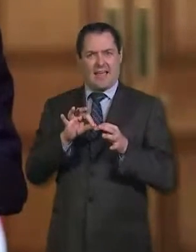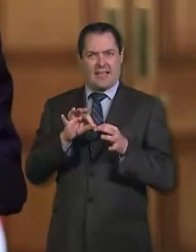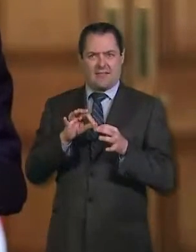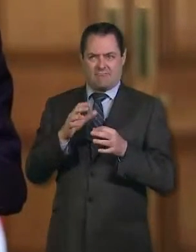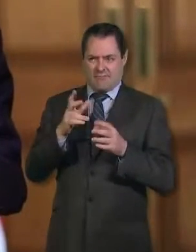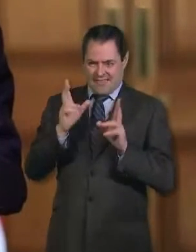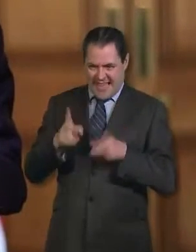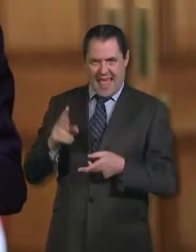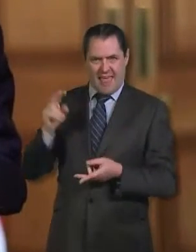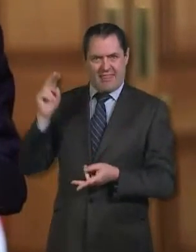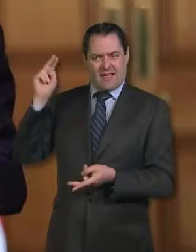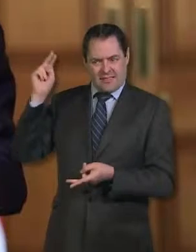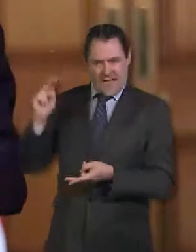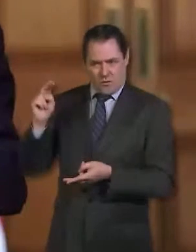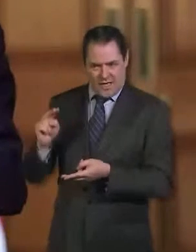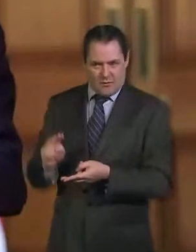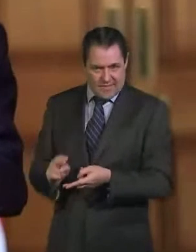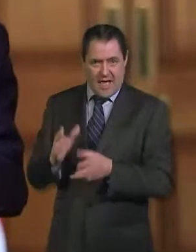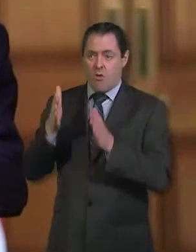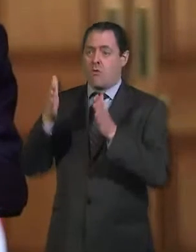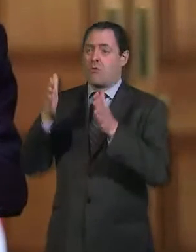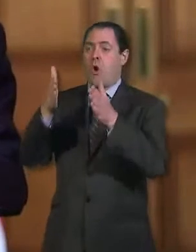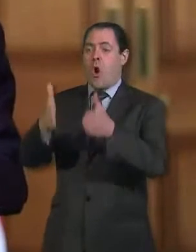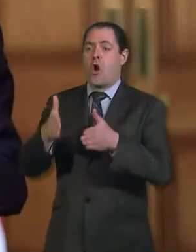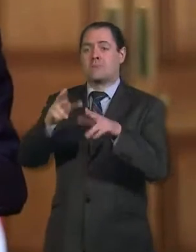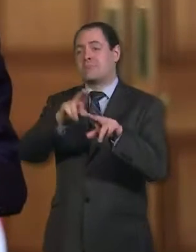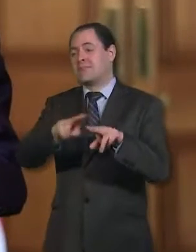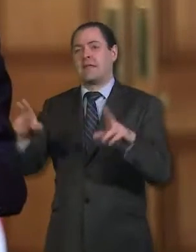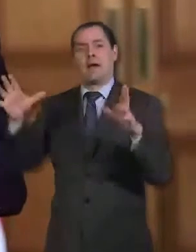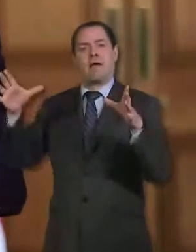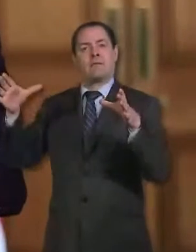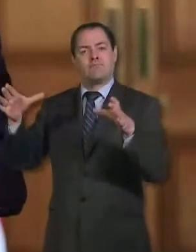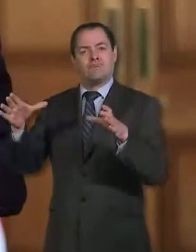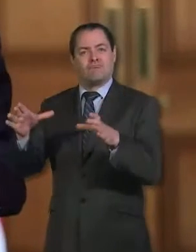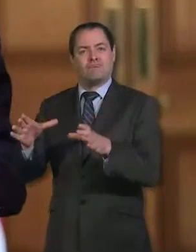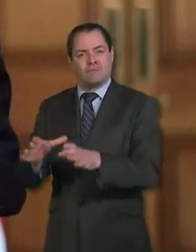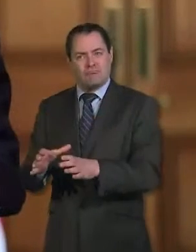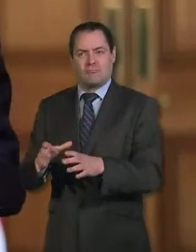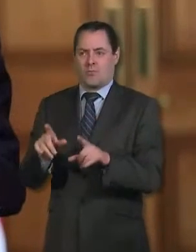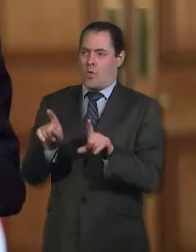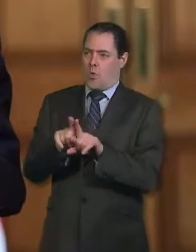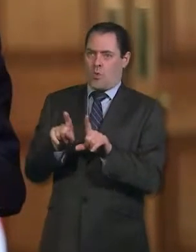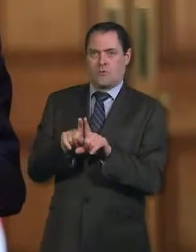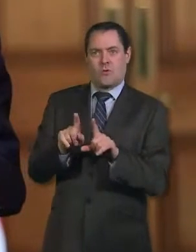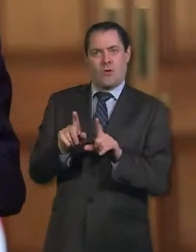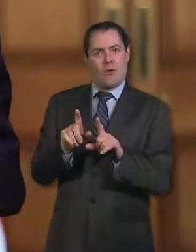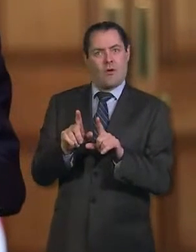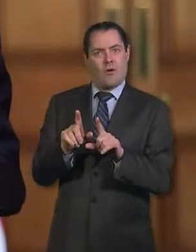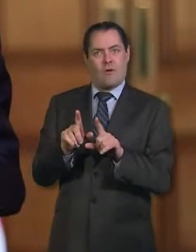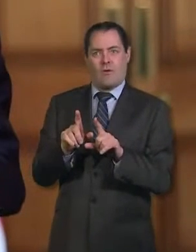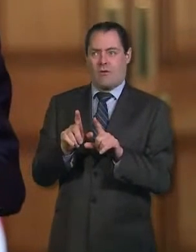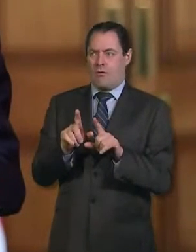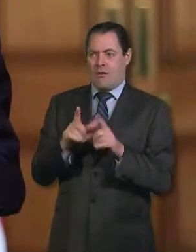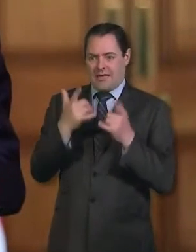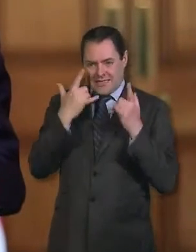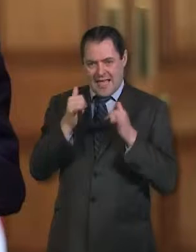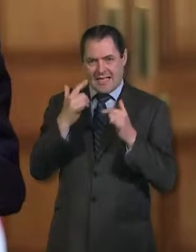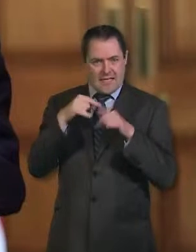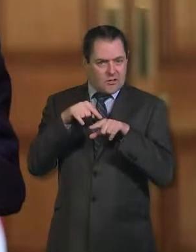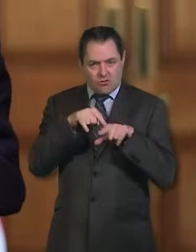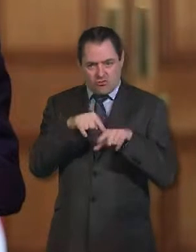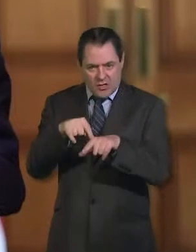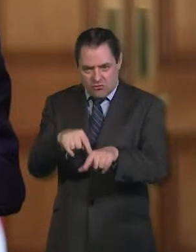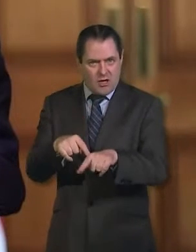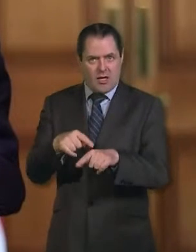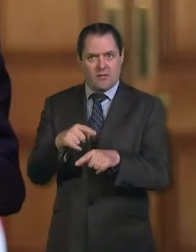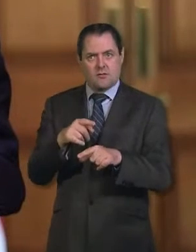hospital admissions, and as we stand up the increased test and trace capability, I think it's incredibly